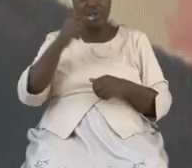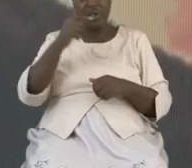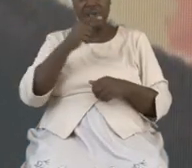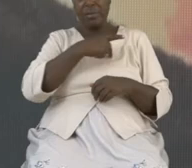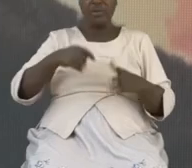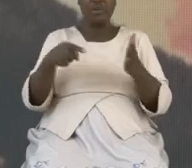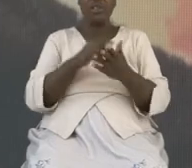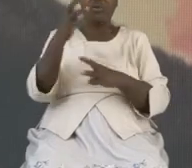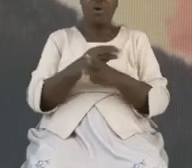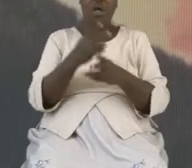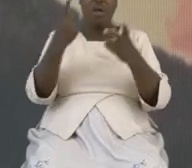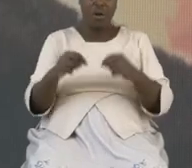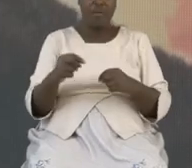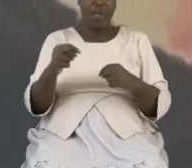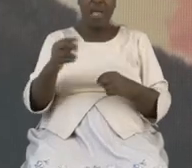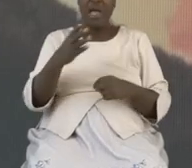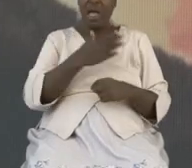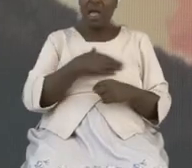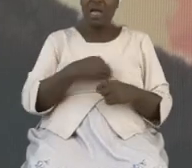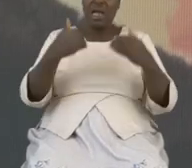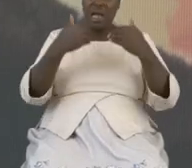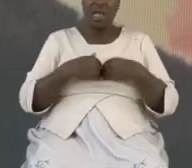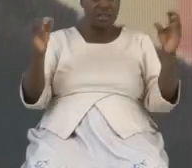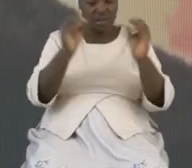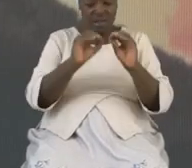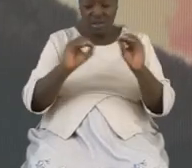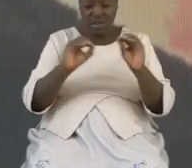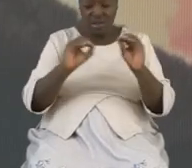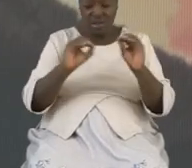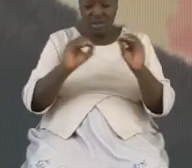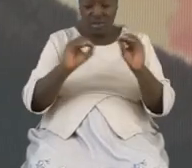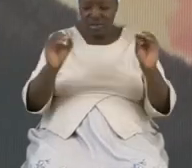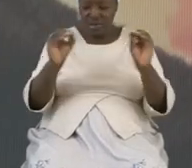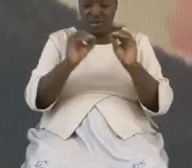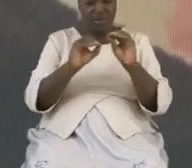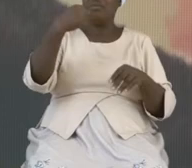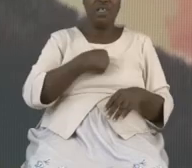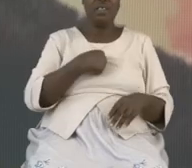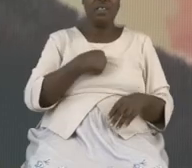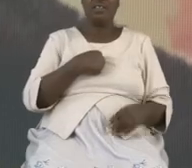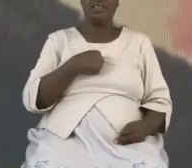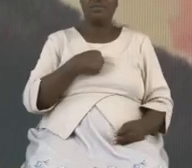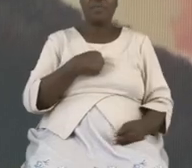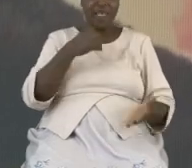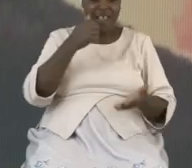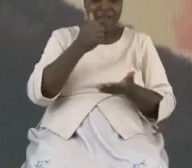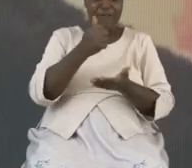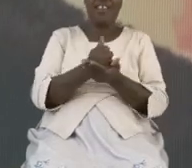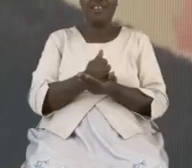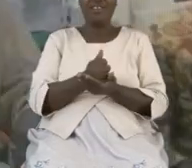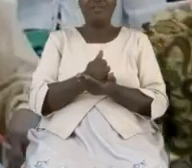cometh and has nothing in me. Amen.